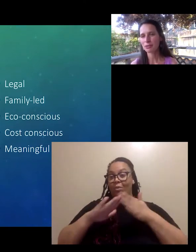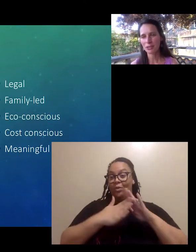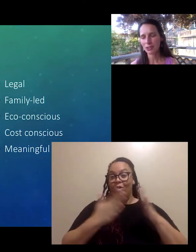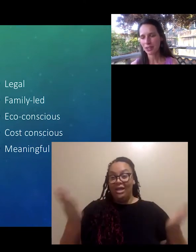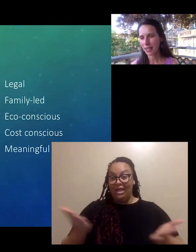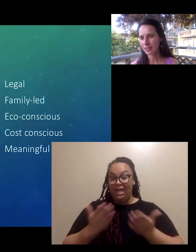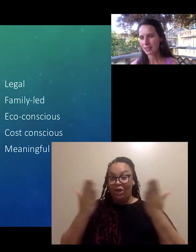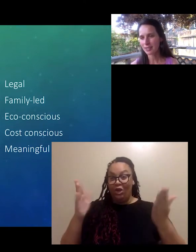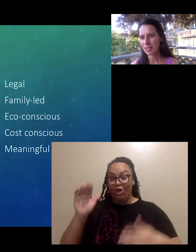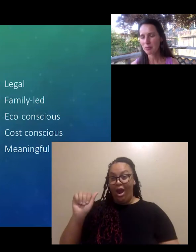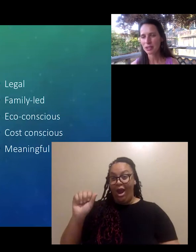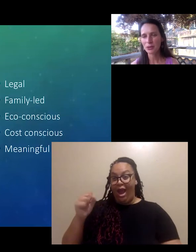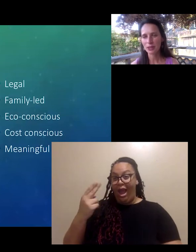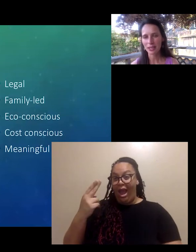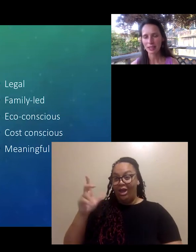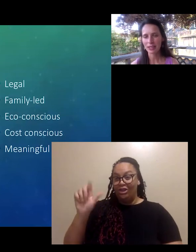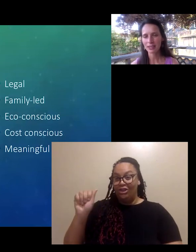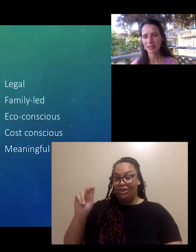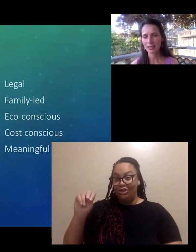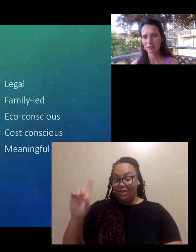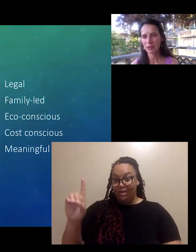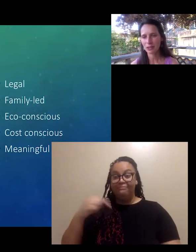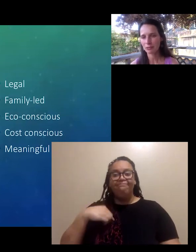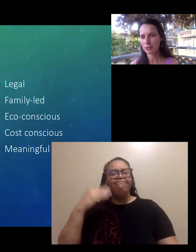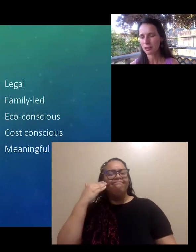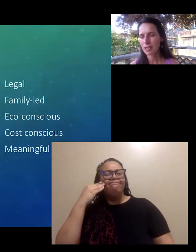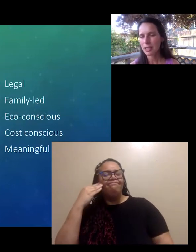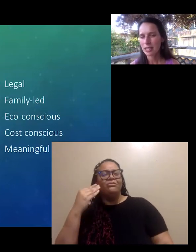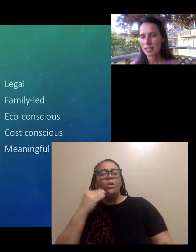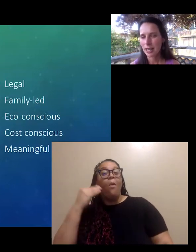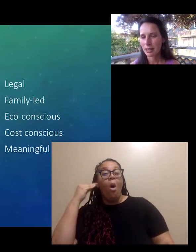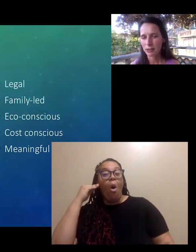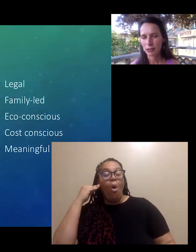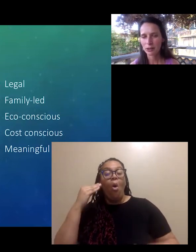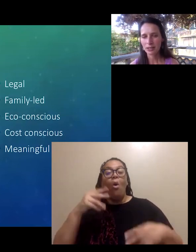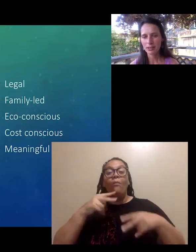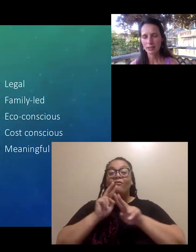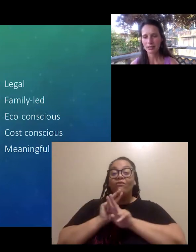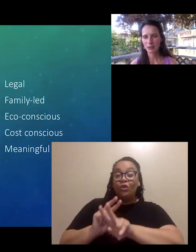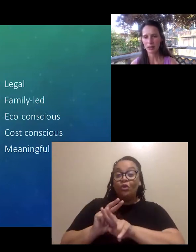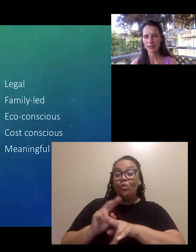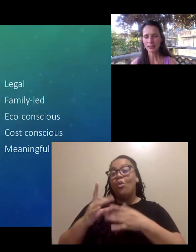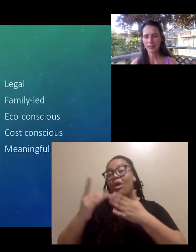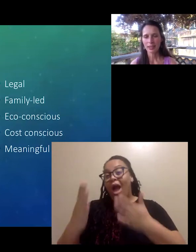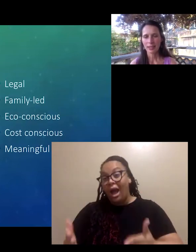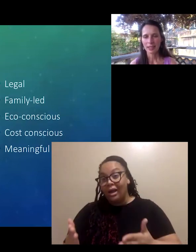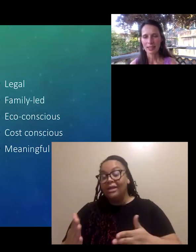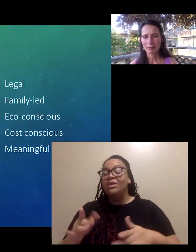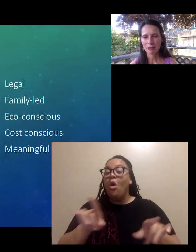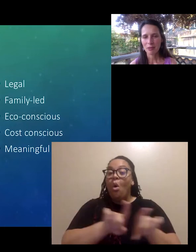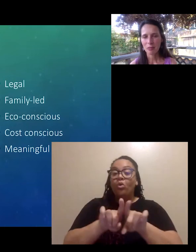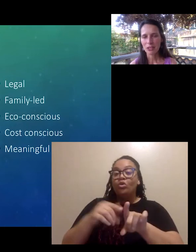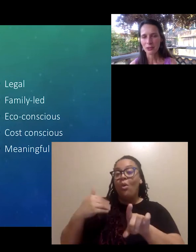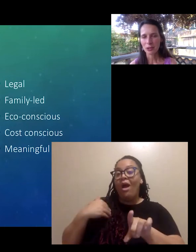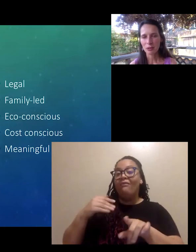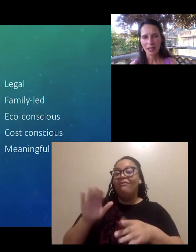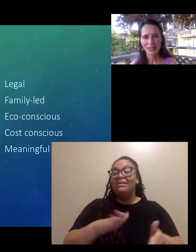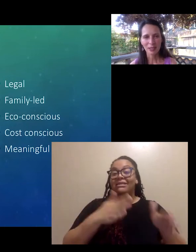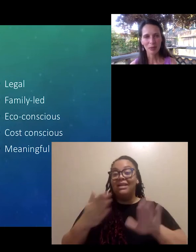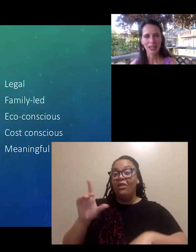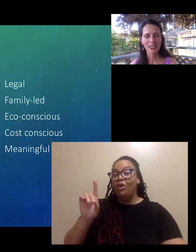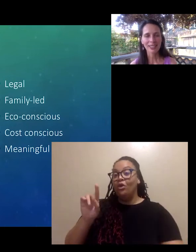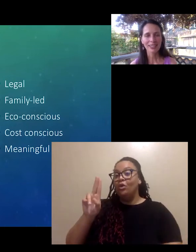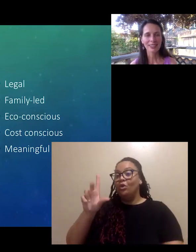home funeral guides up in your area and some wonderful death doulas as well, um, from the peaceful